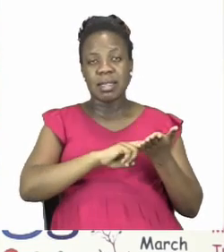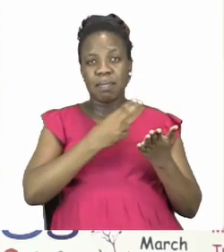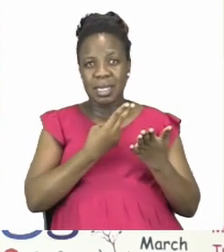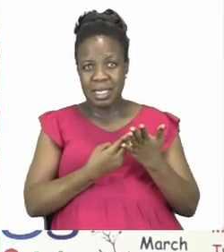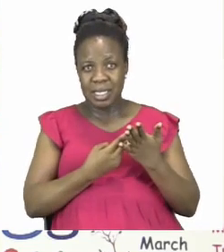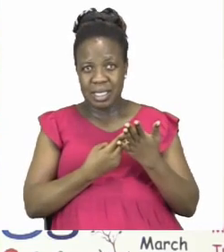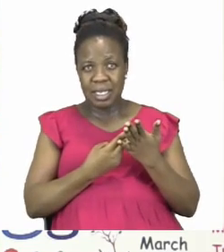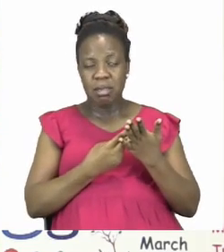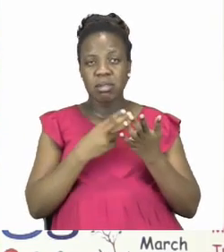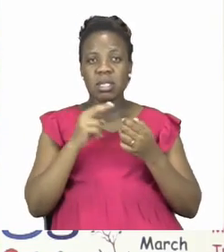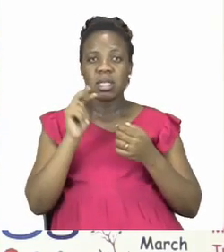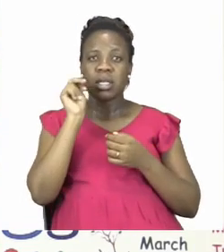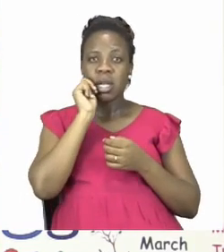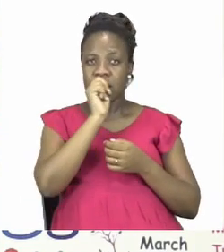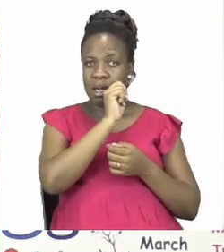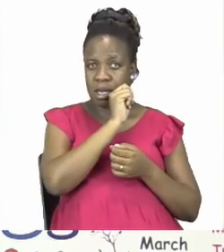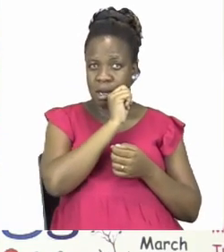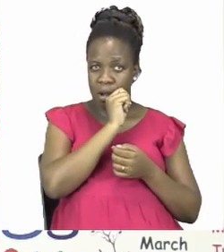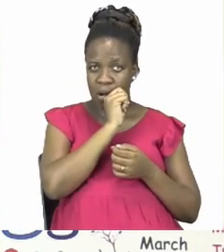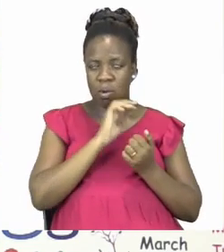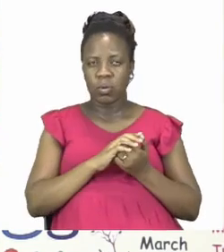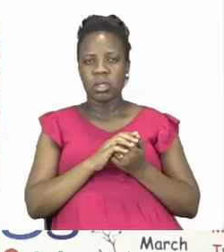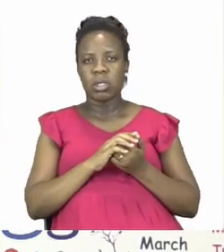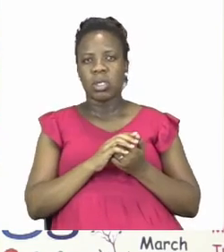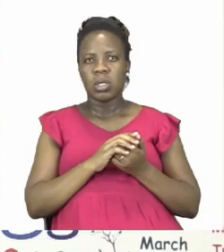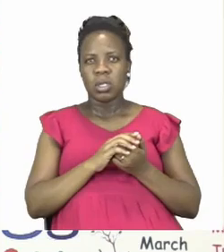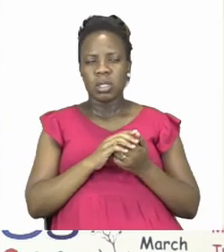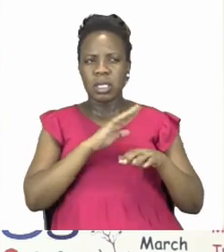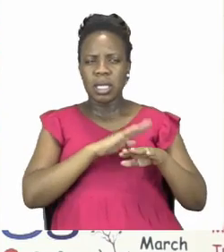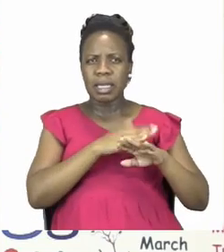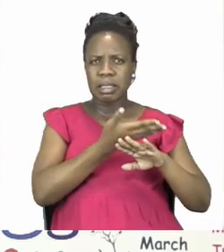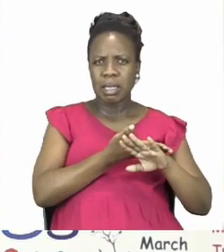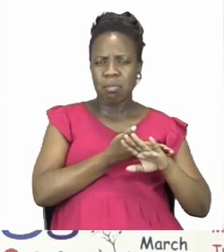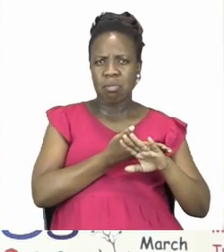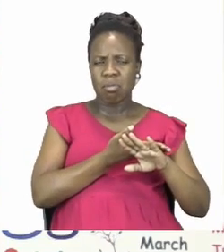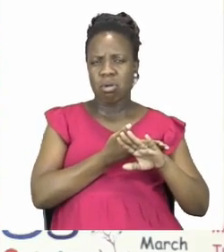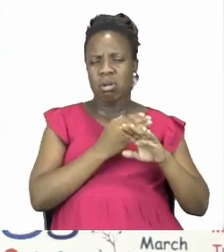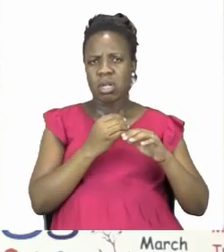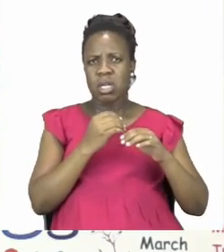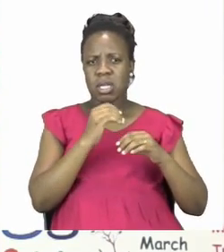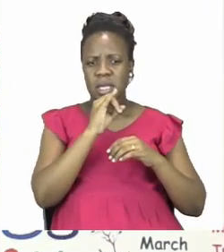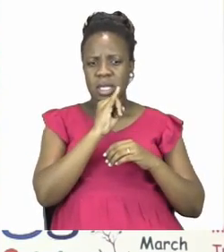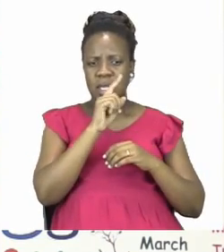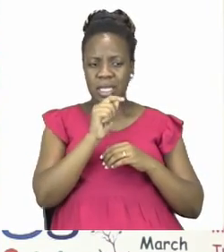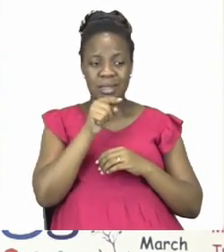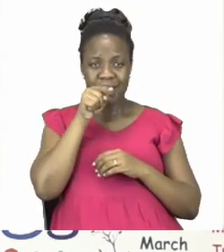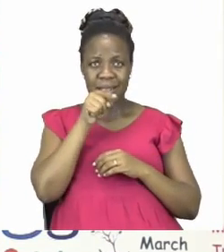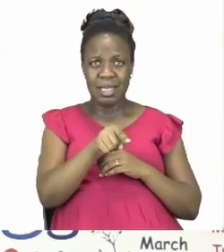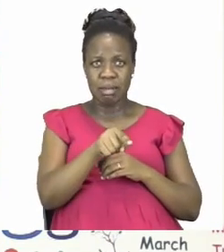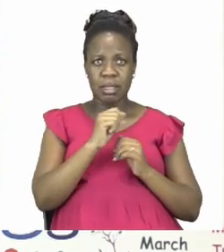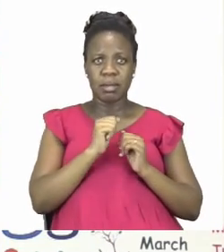vehicle, vehicle over and over again in one sentence, you can replace it with it or